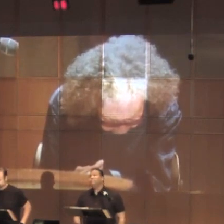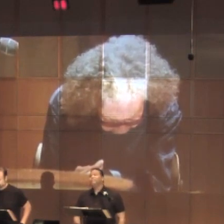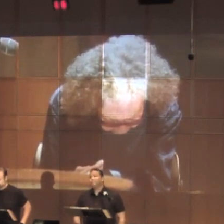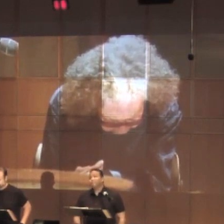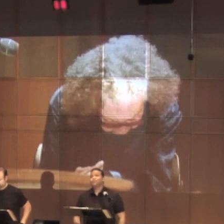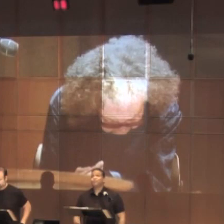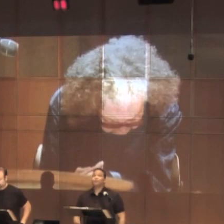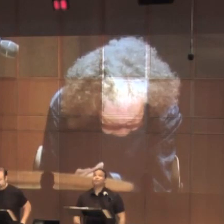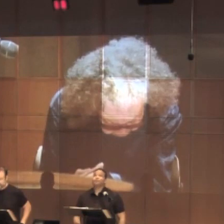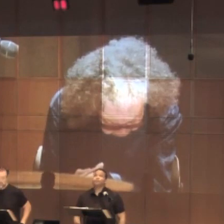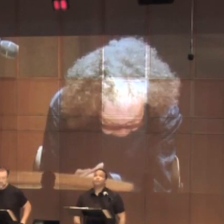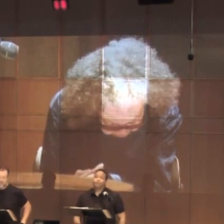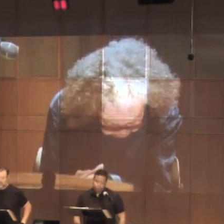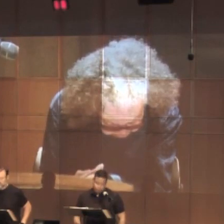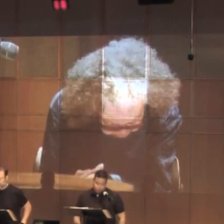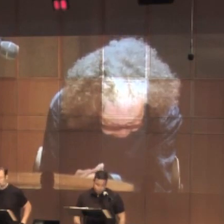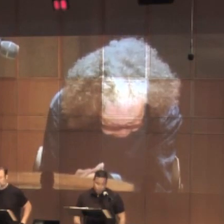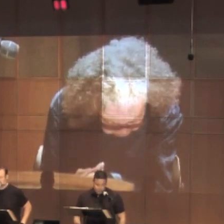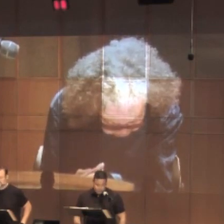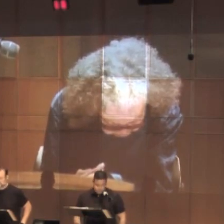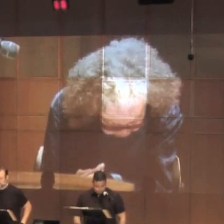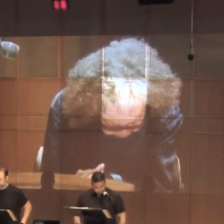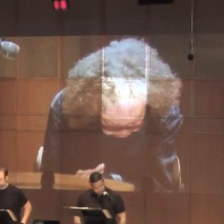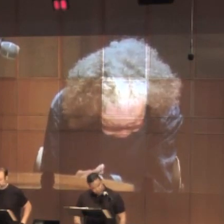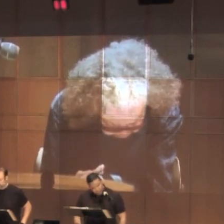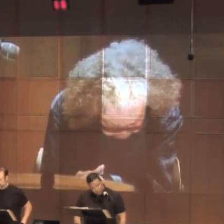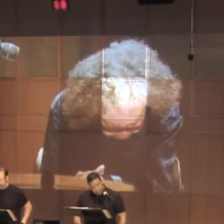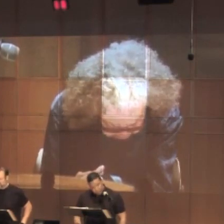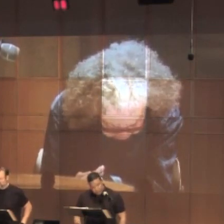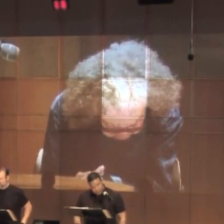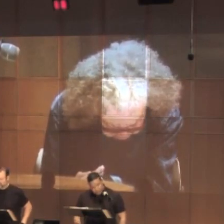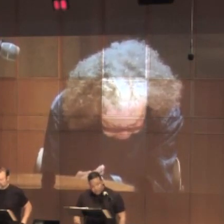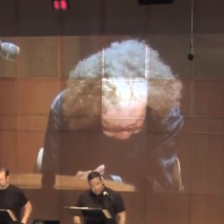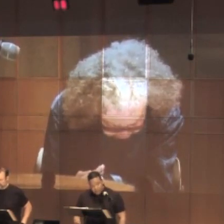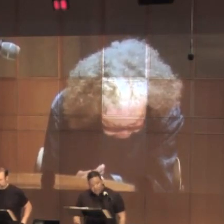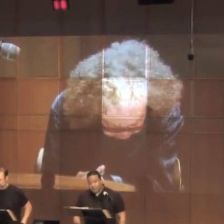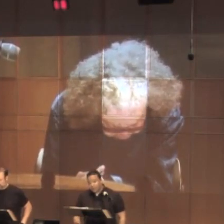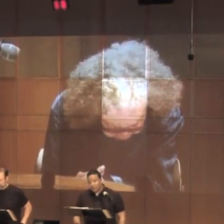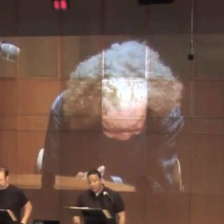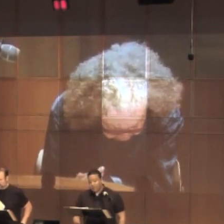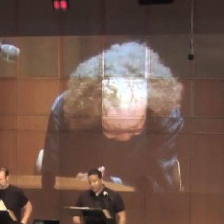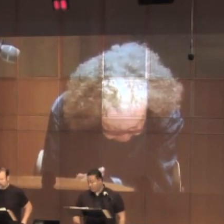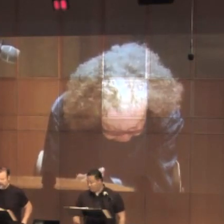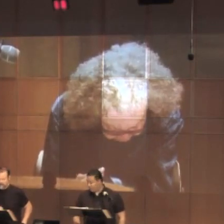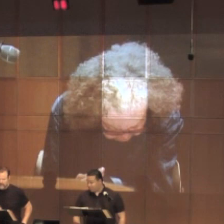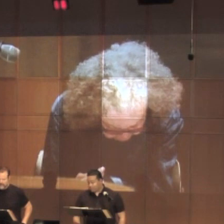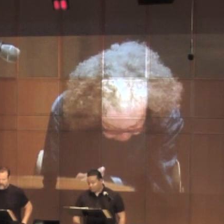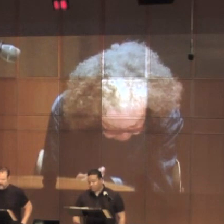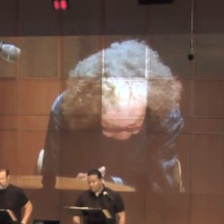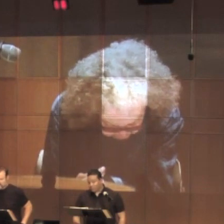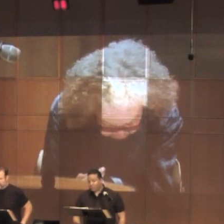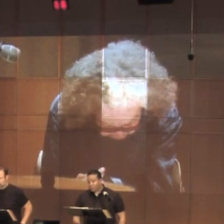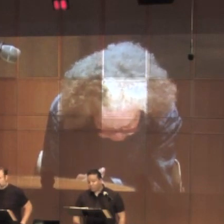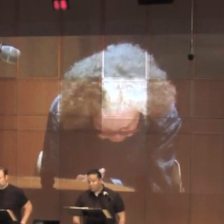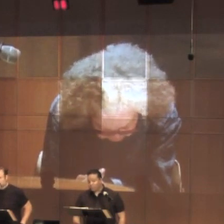the mother the mom yeah and the brother